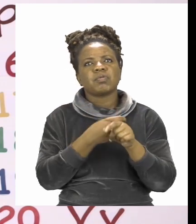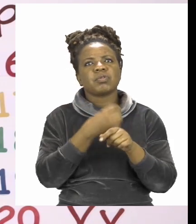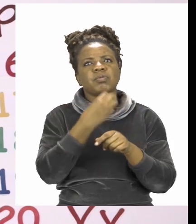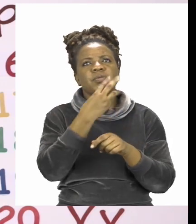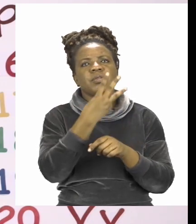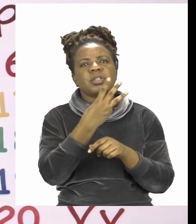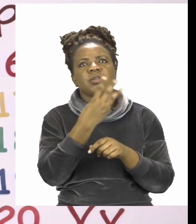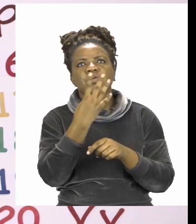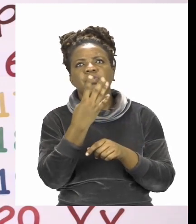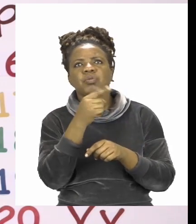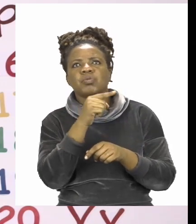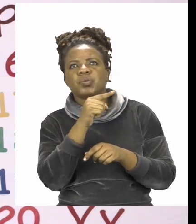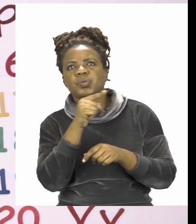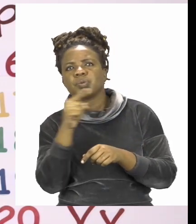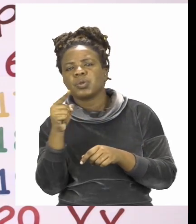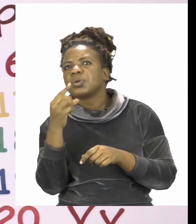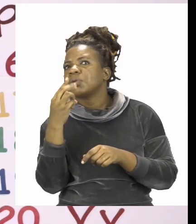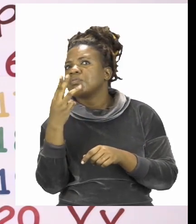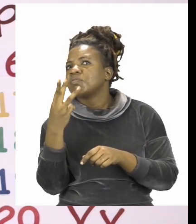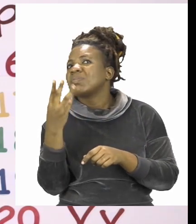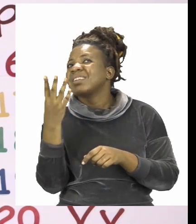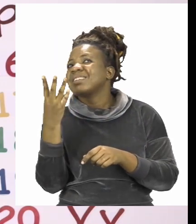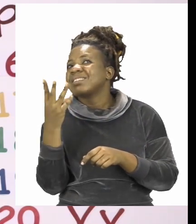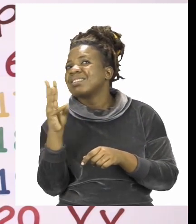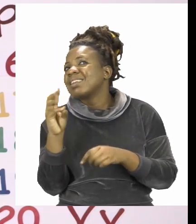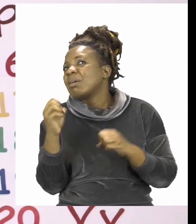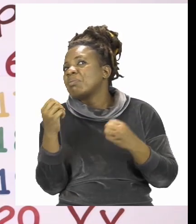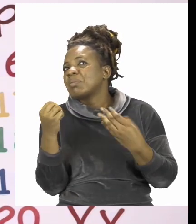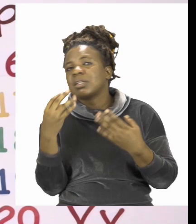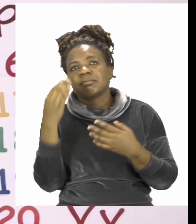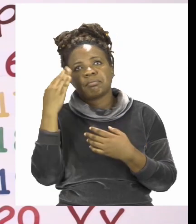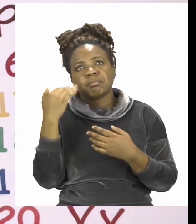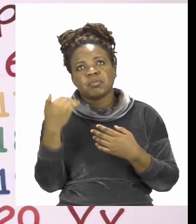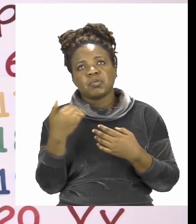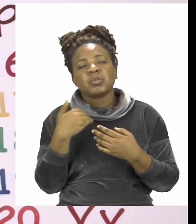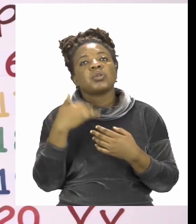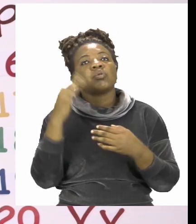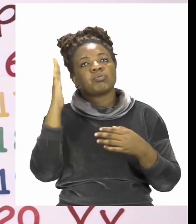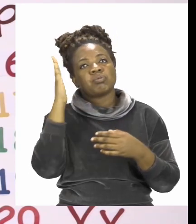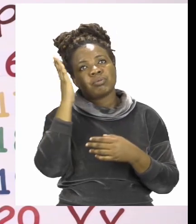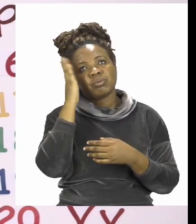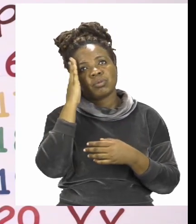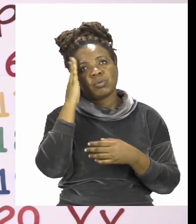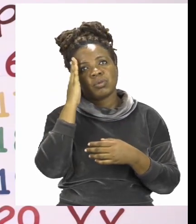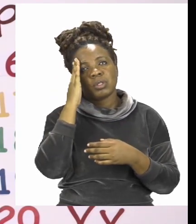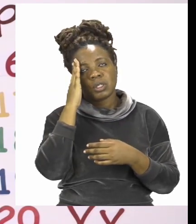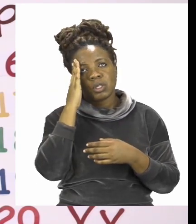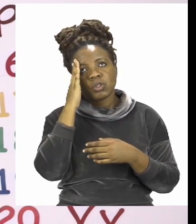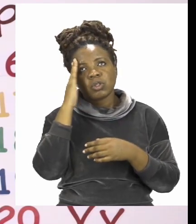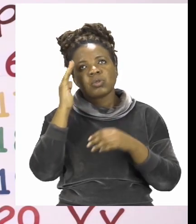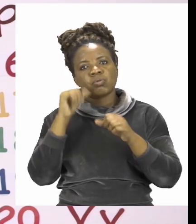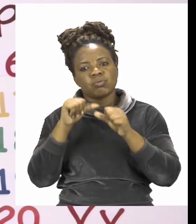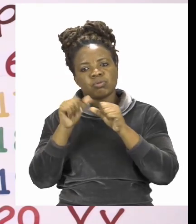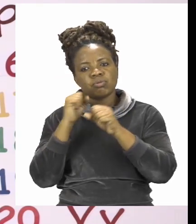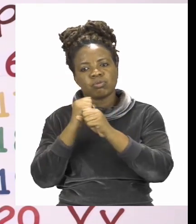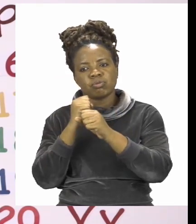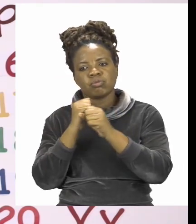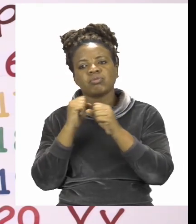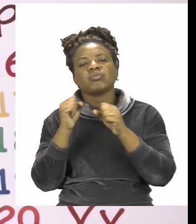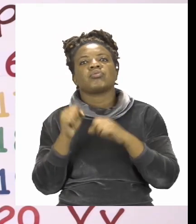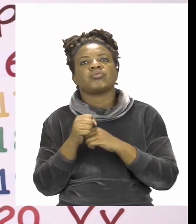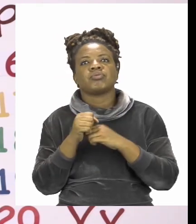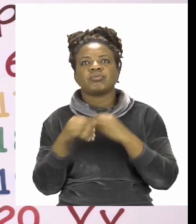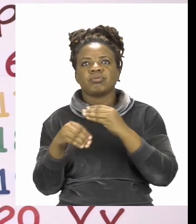of how many counters, I'm going to put it here so we can add and move on to the next number.